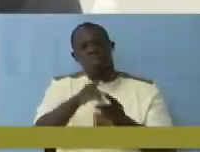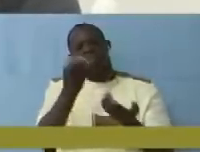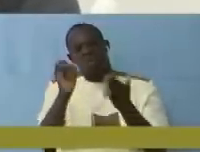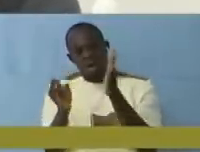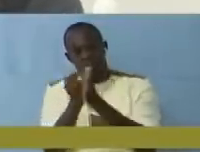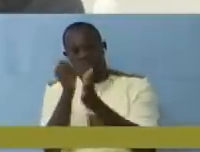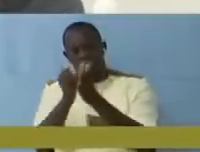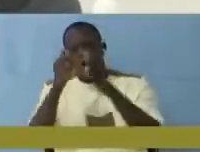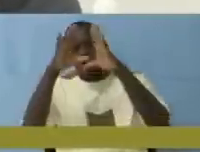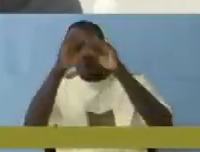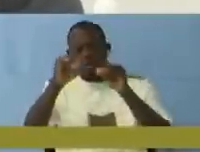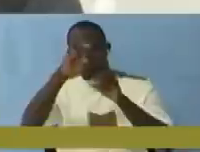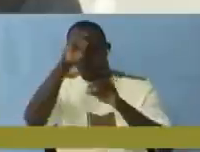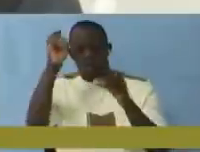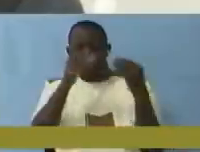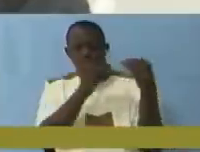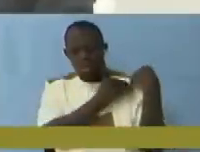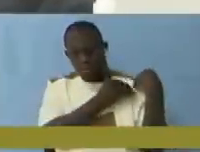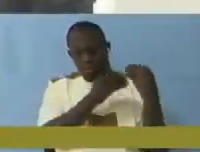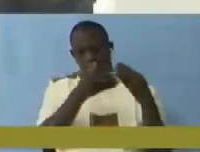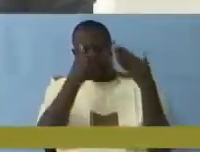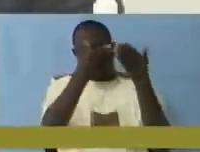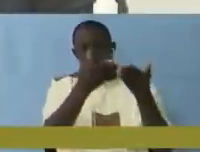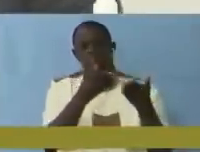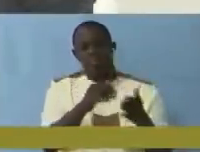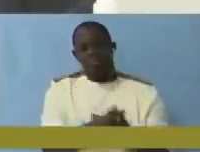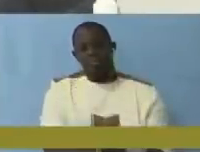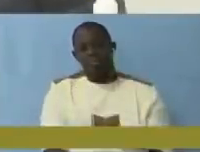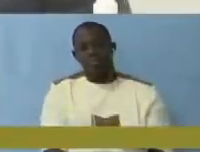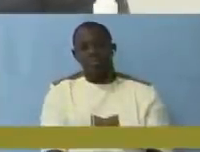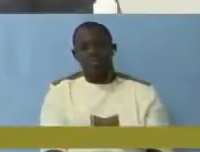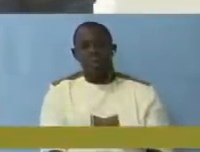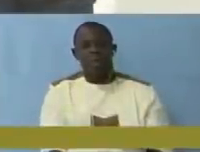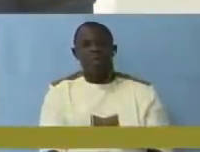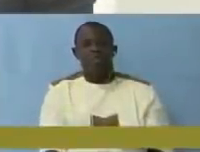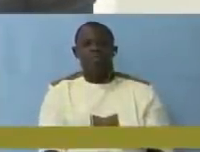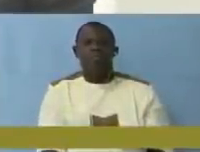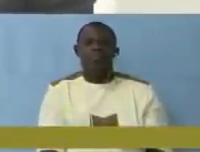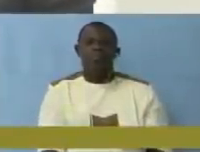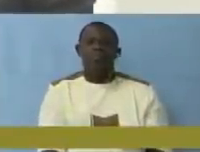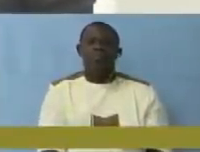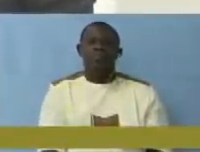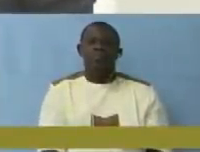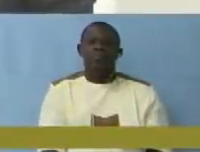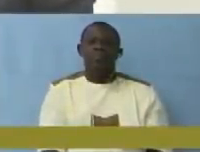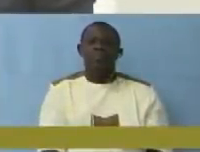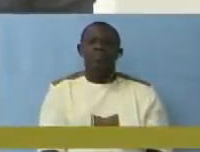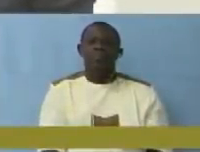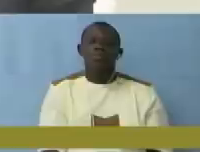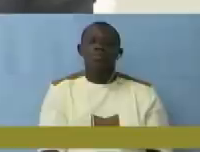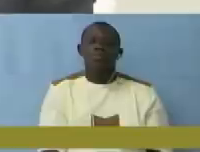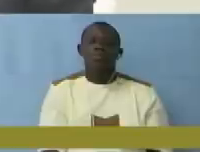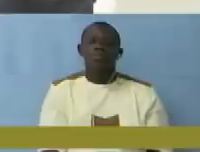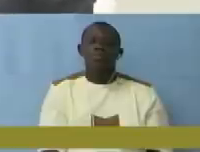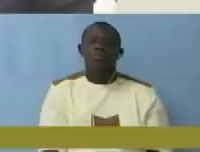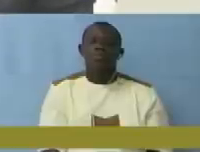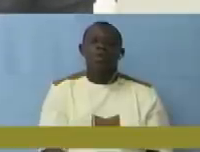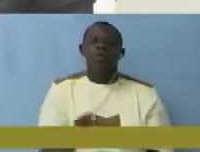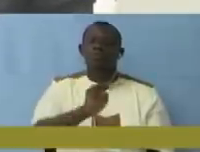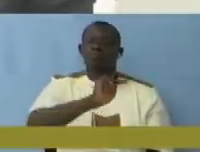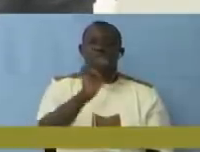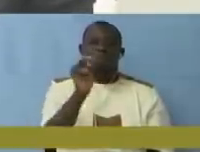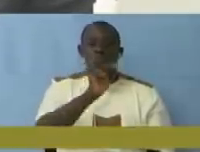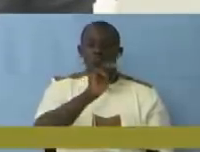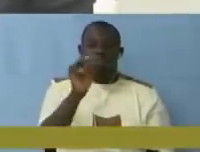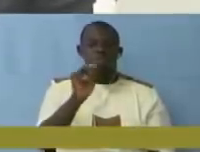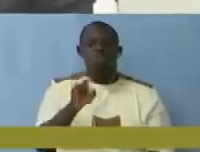tata yo mari muda na ko nyinta samba ya samba bunda me ka kisi roke. Mr. Witness, Mr. Witness, no, sir. We